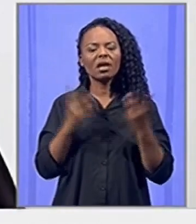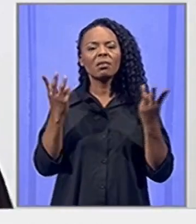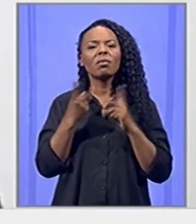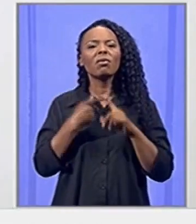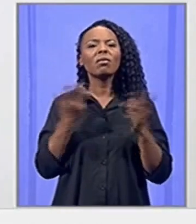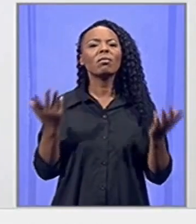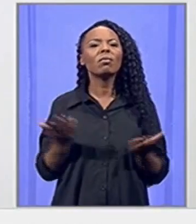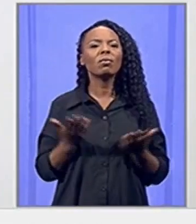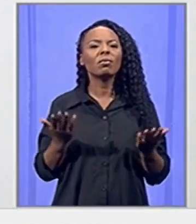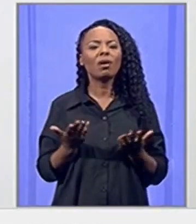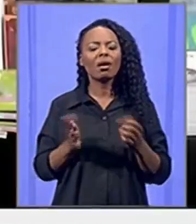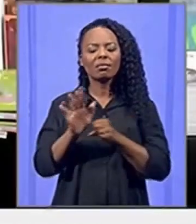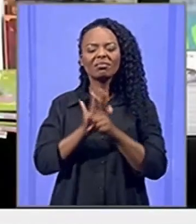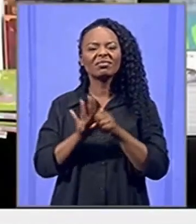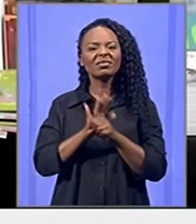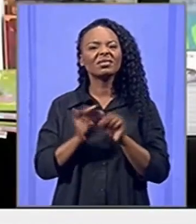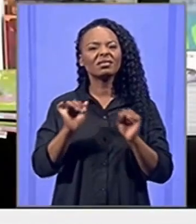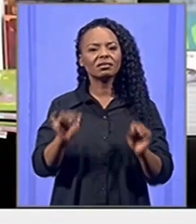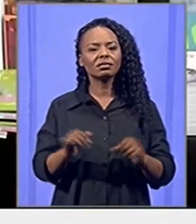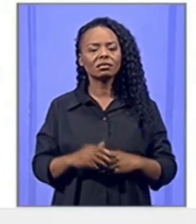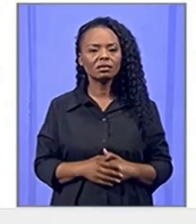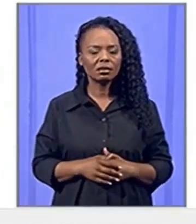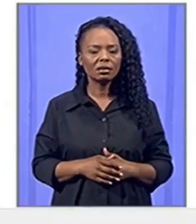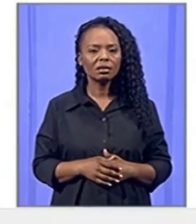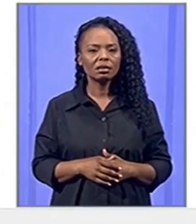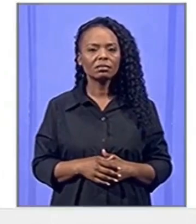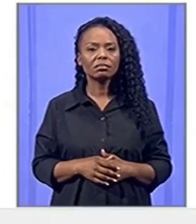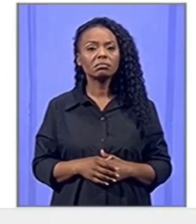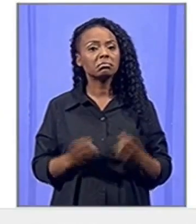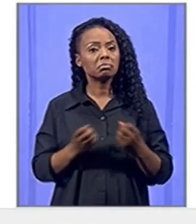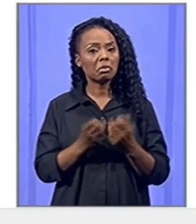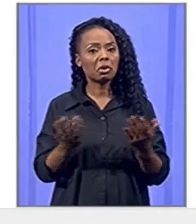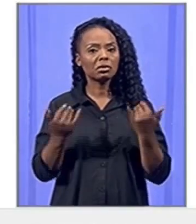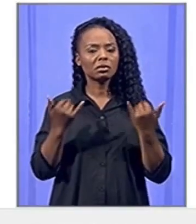the people that laid down their lives.